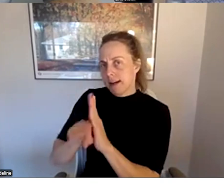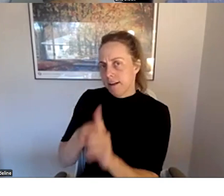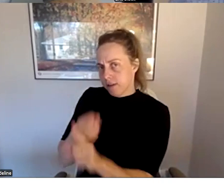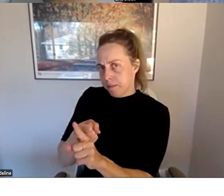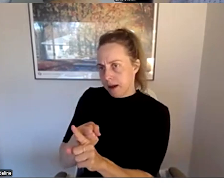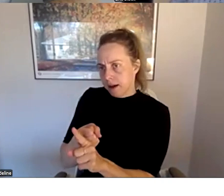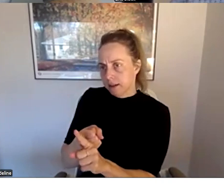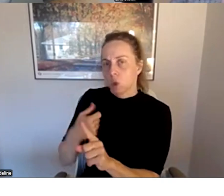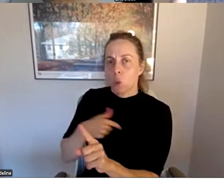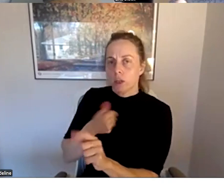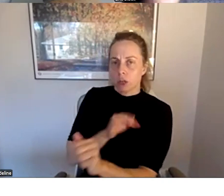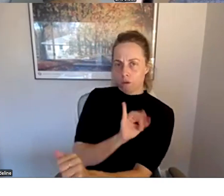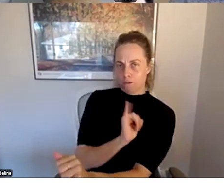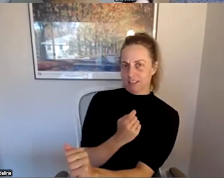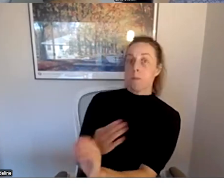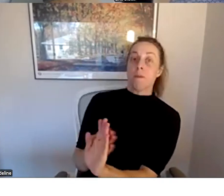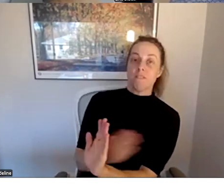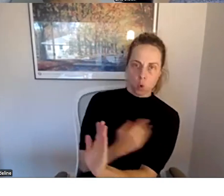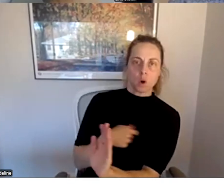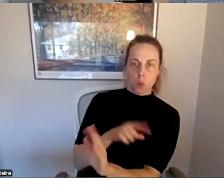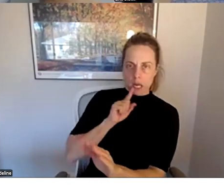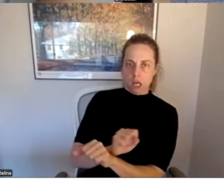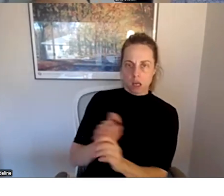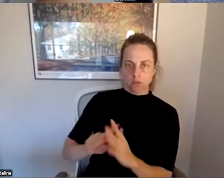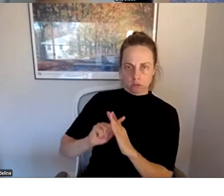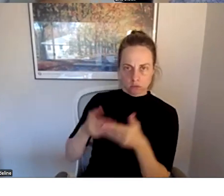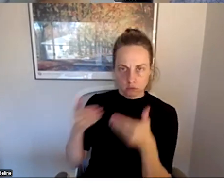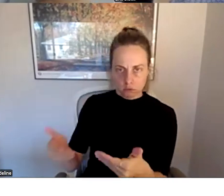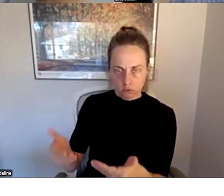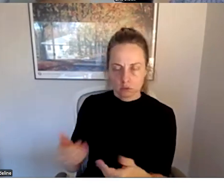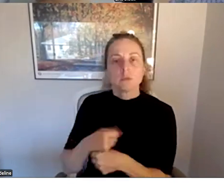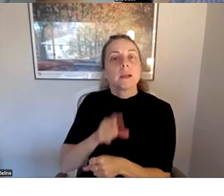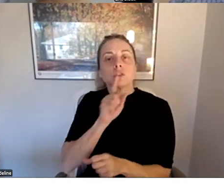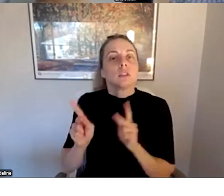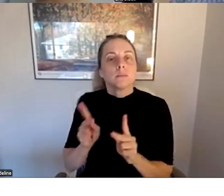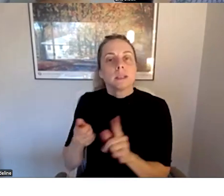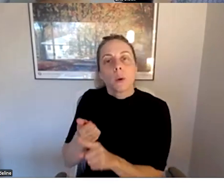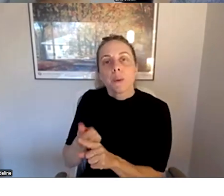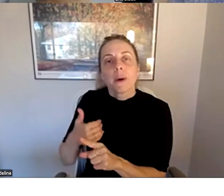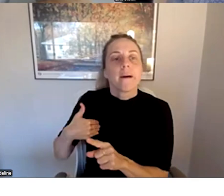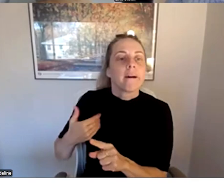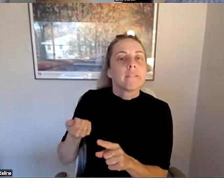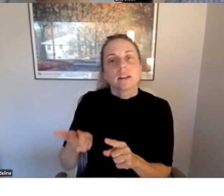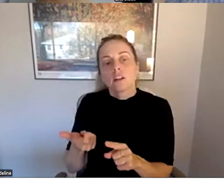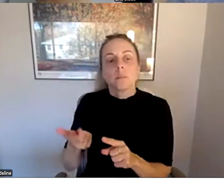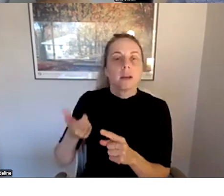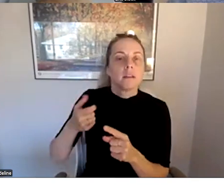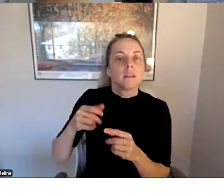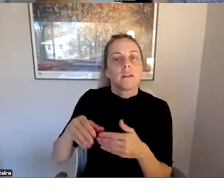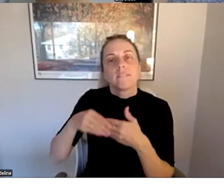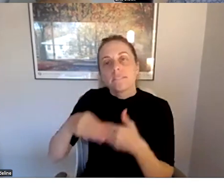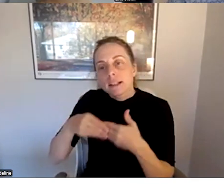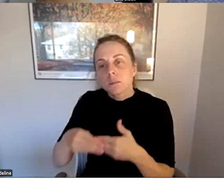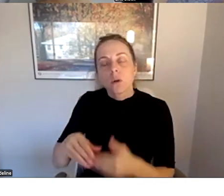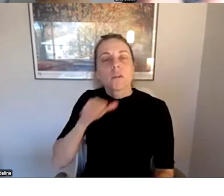time and ensure that individuals that might have or need a little bit degree of flexibility don't get harmed from